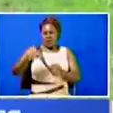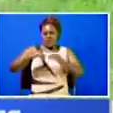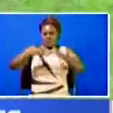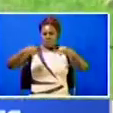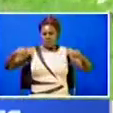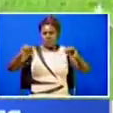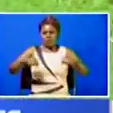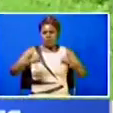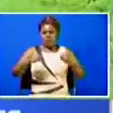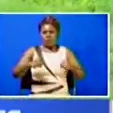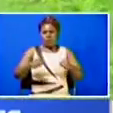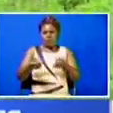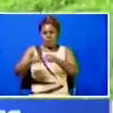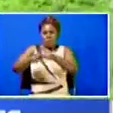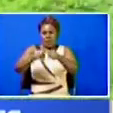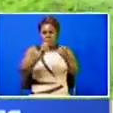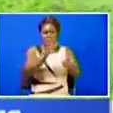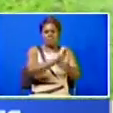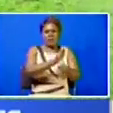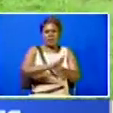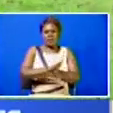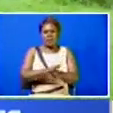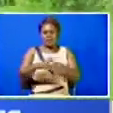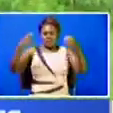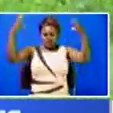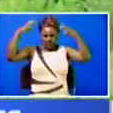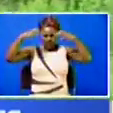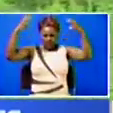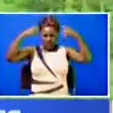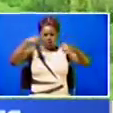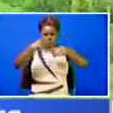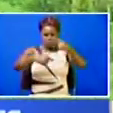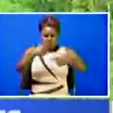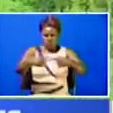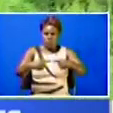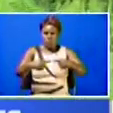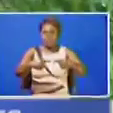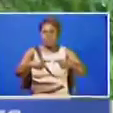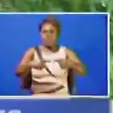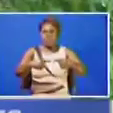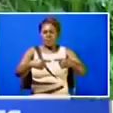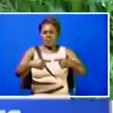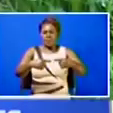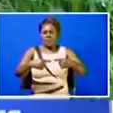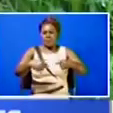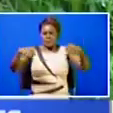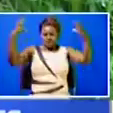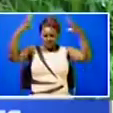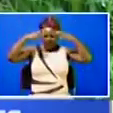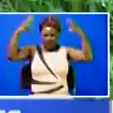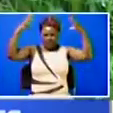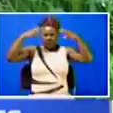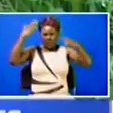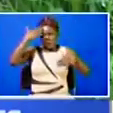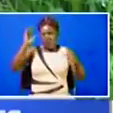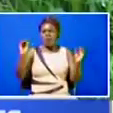could potentially lead to massive destruction. Hii mvua inavyoendelea sasa kunyesha hivi, inaonekana inanyesha, hatujui